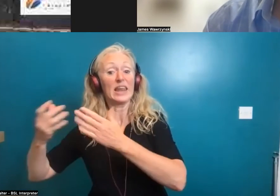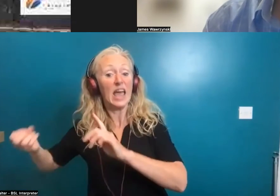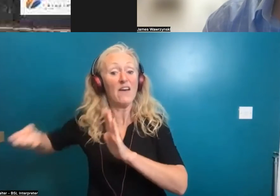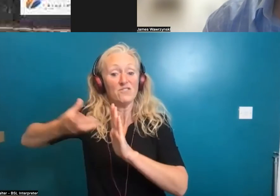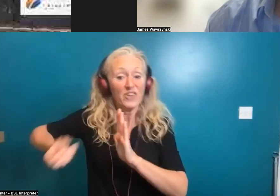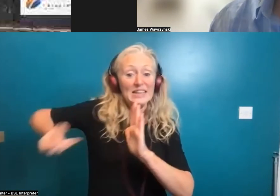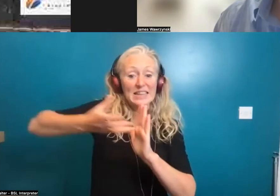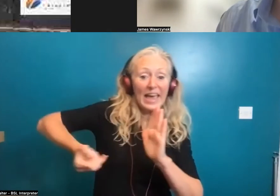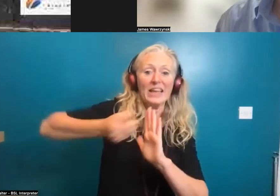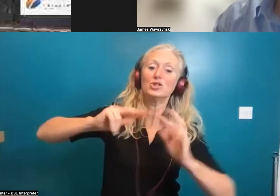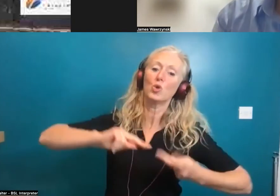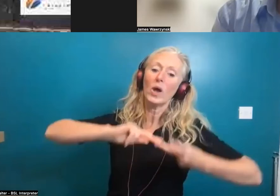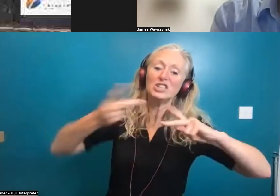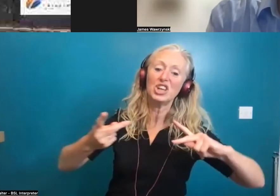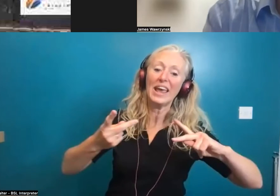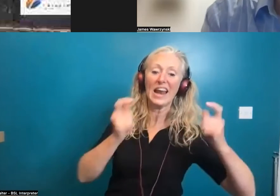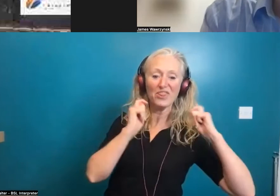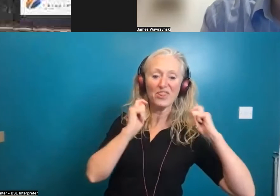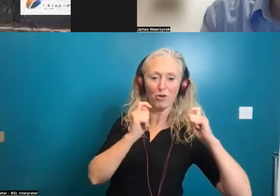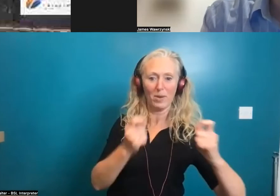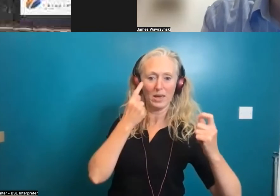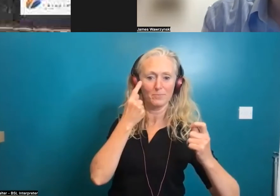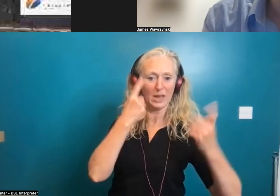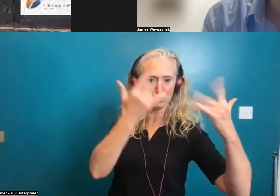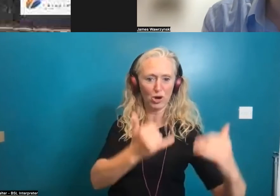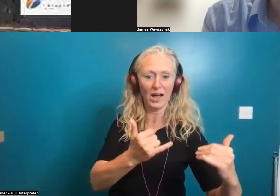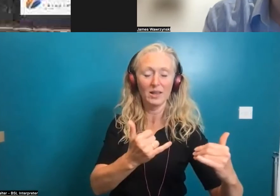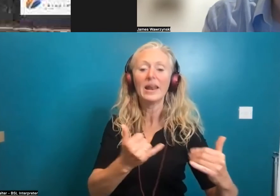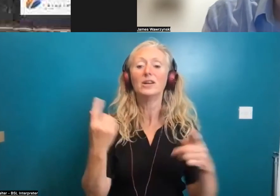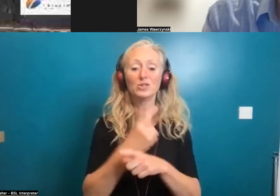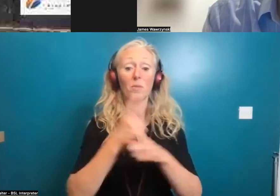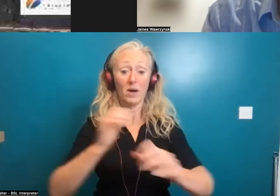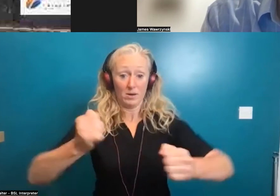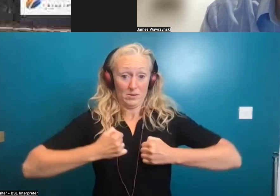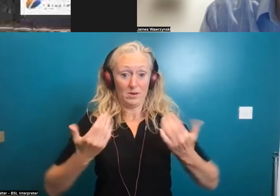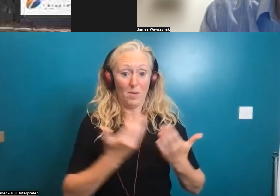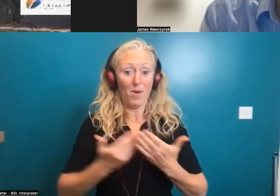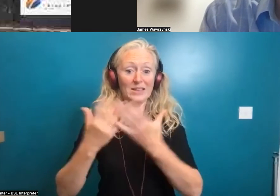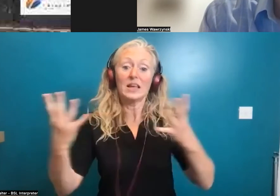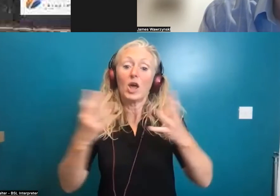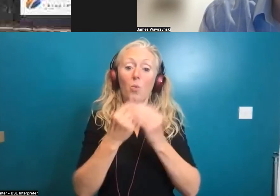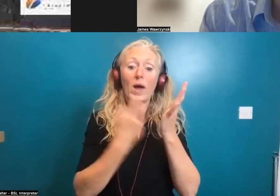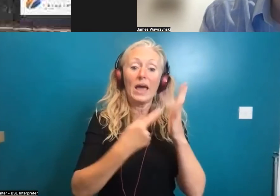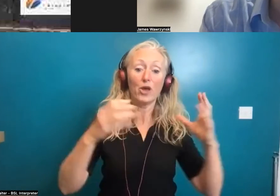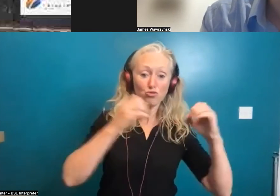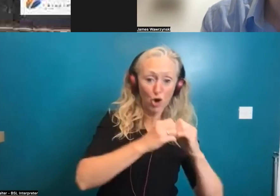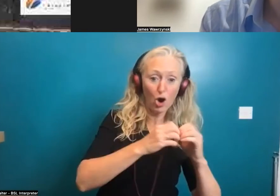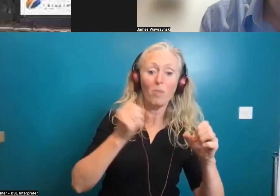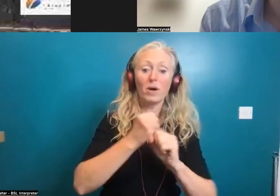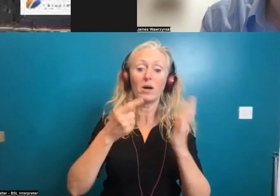so finally, just to talk about the study that I'm hoping to set up with Rob at Great Ormond Street and